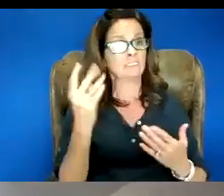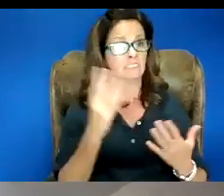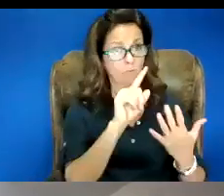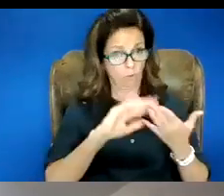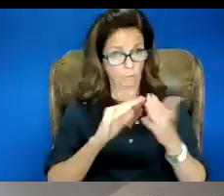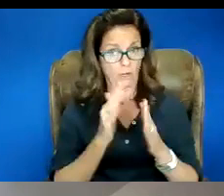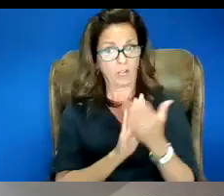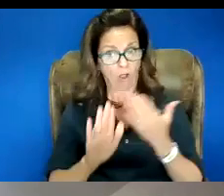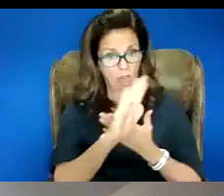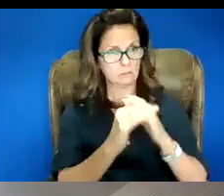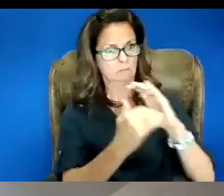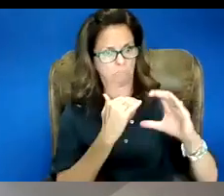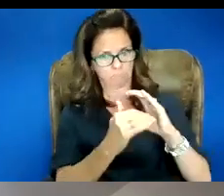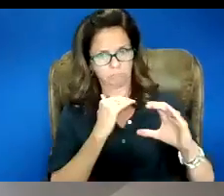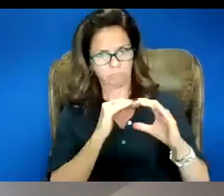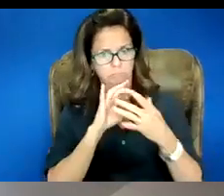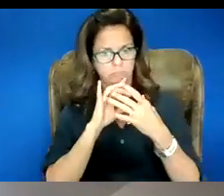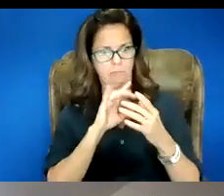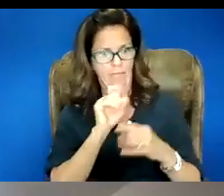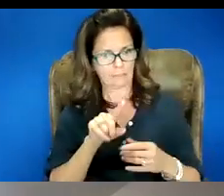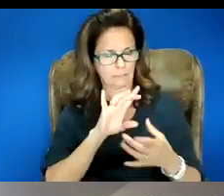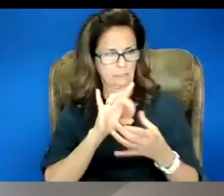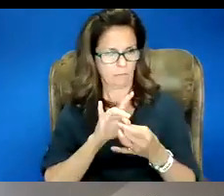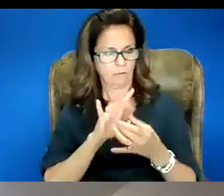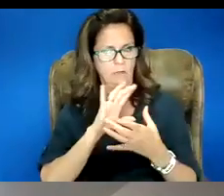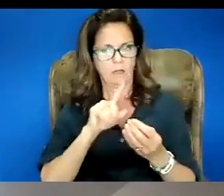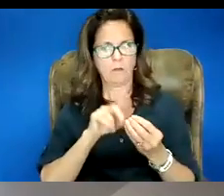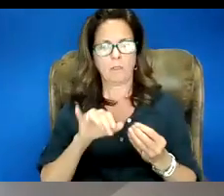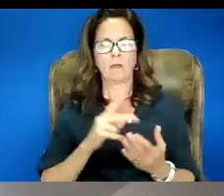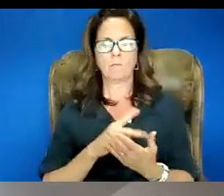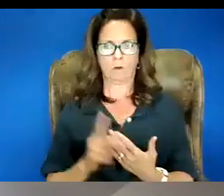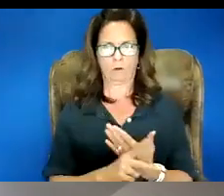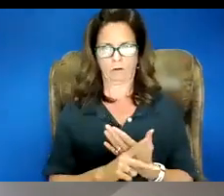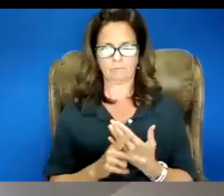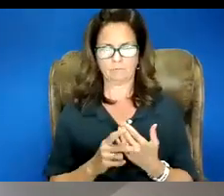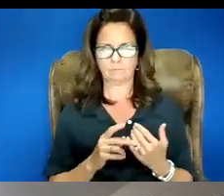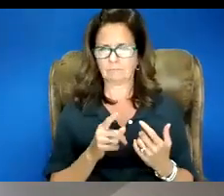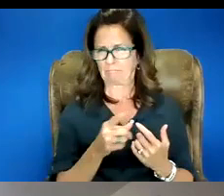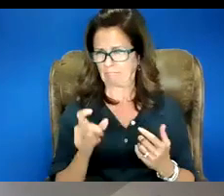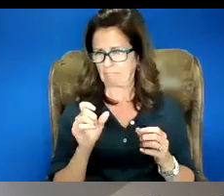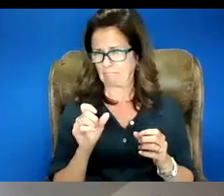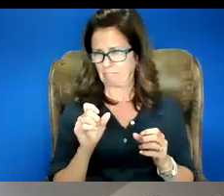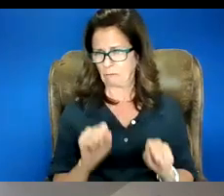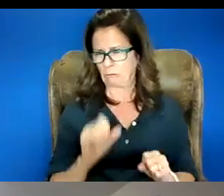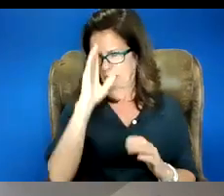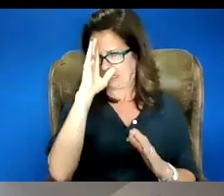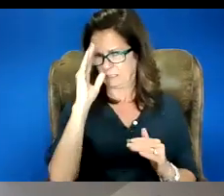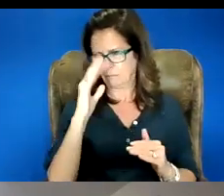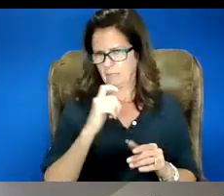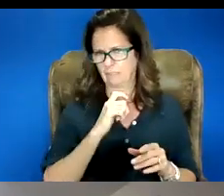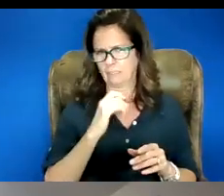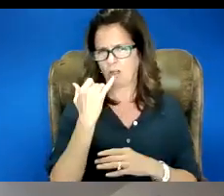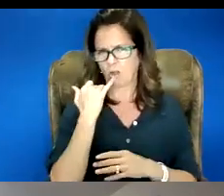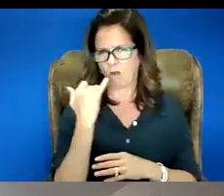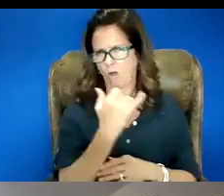so you should expect to receive probably a call from one of the health